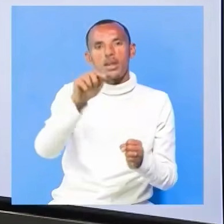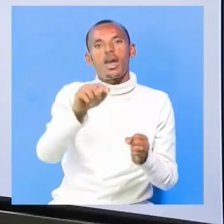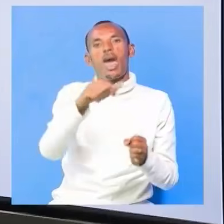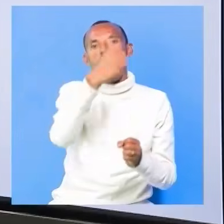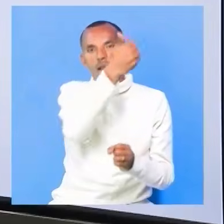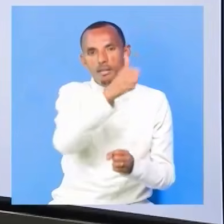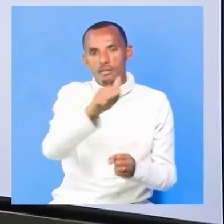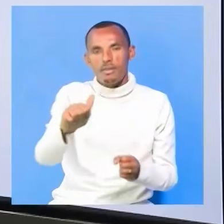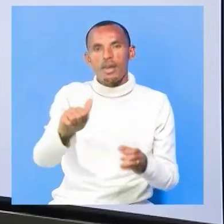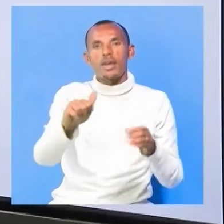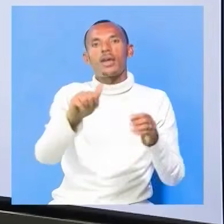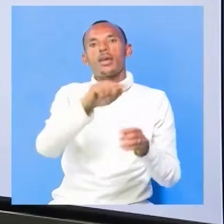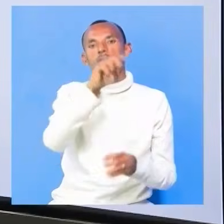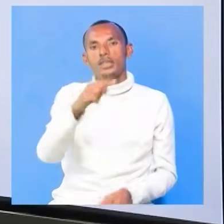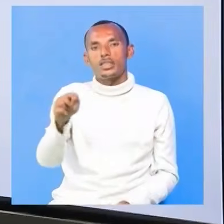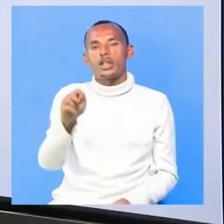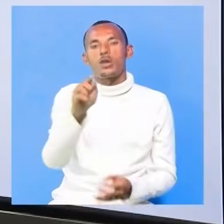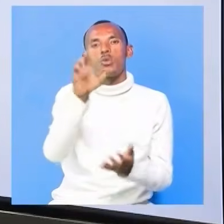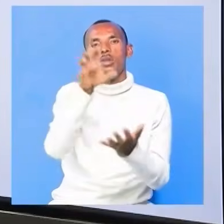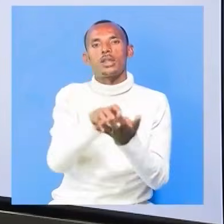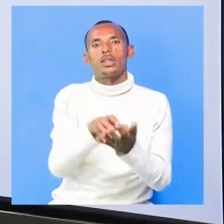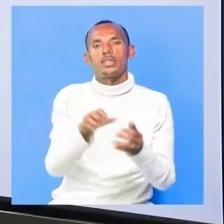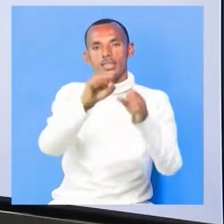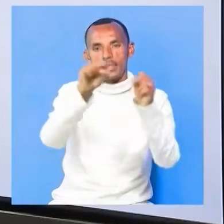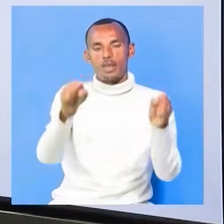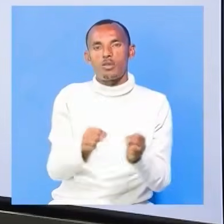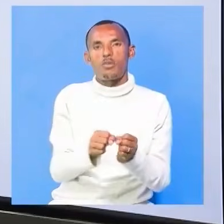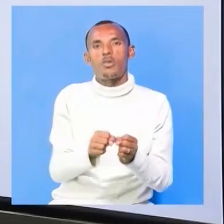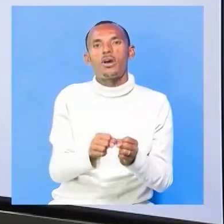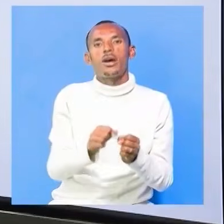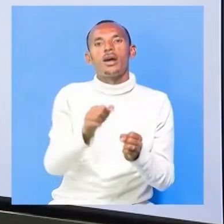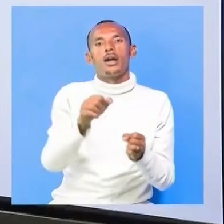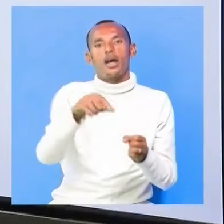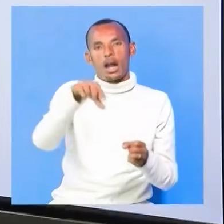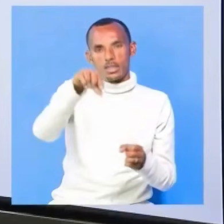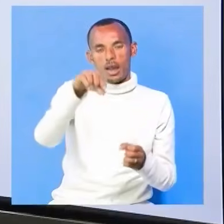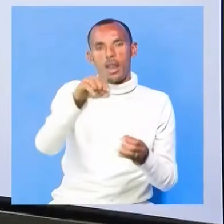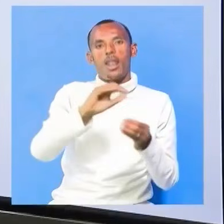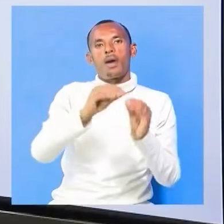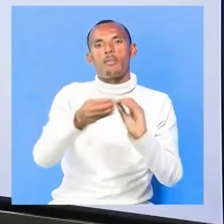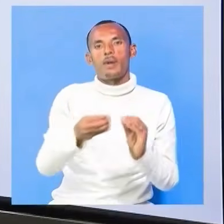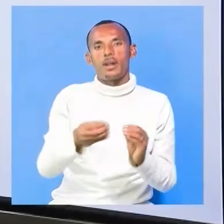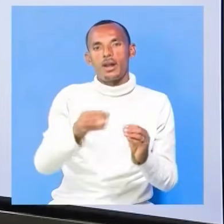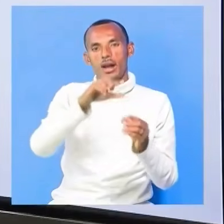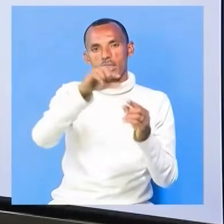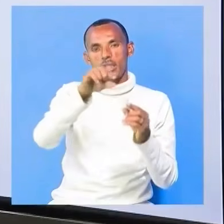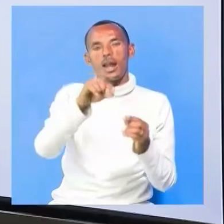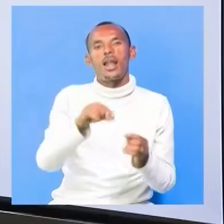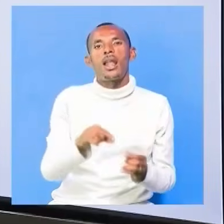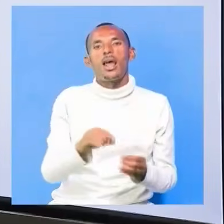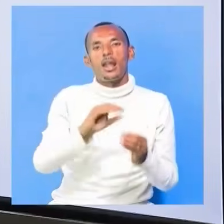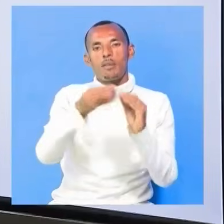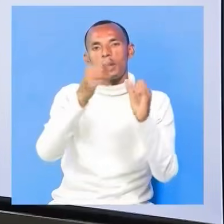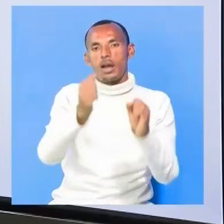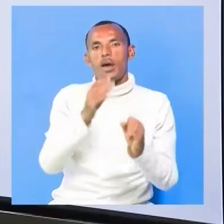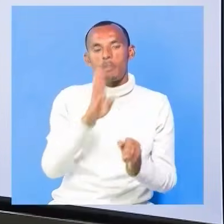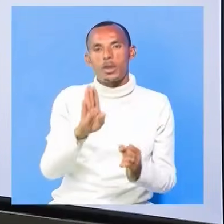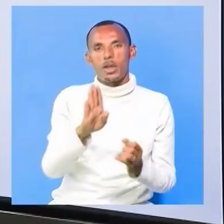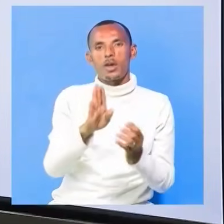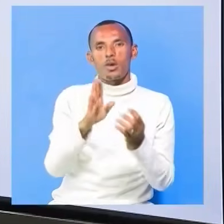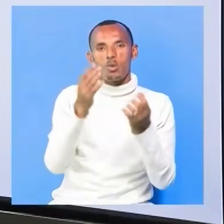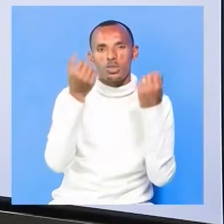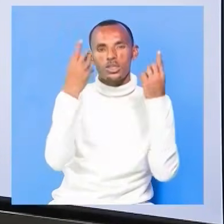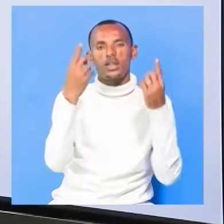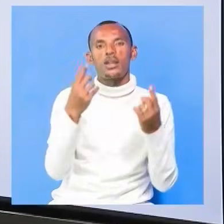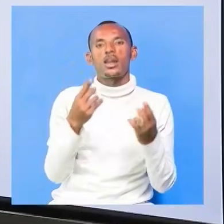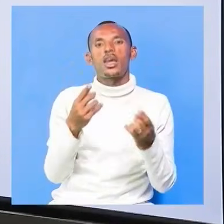is contained in the set of rational numbers. So rational numbers can be considered as a universal